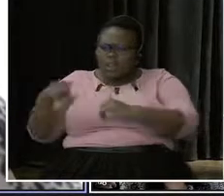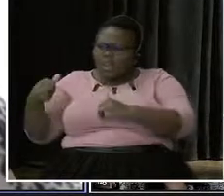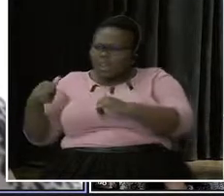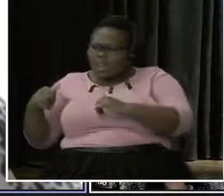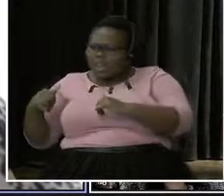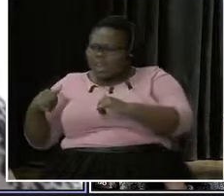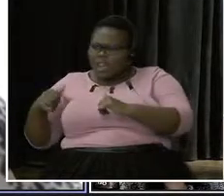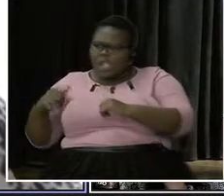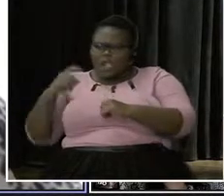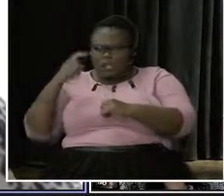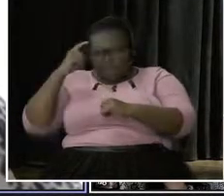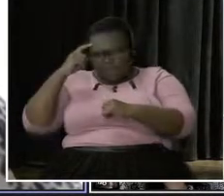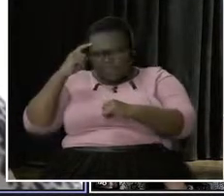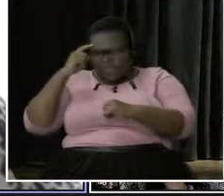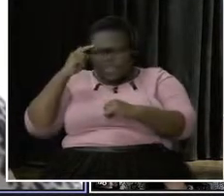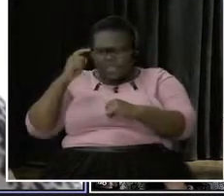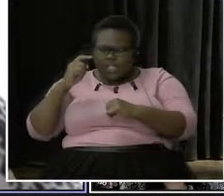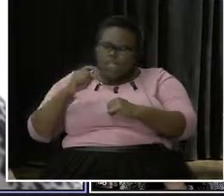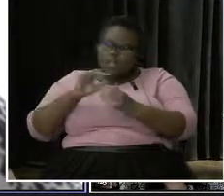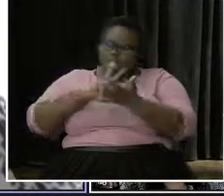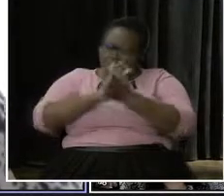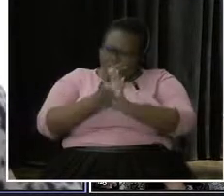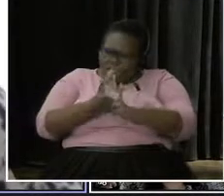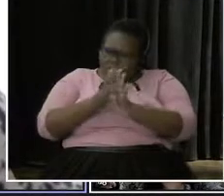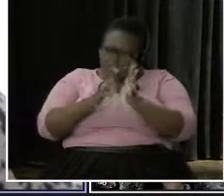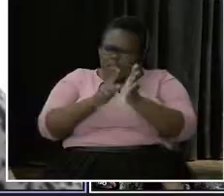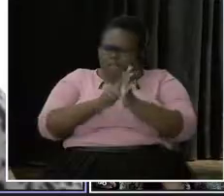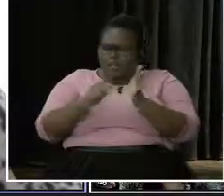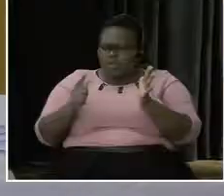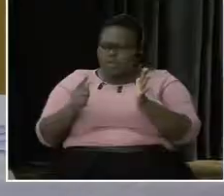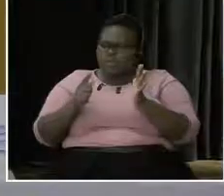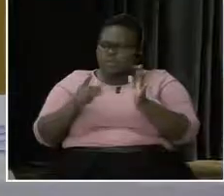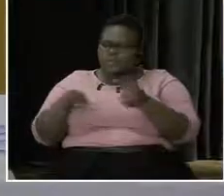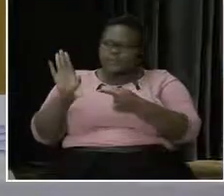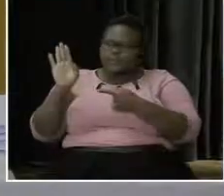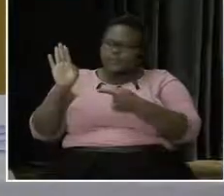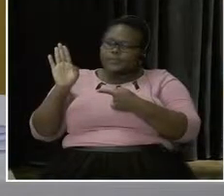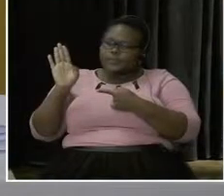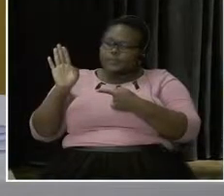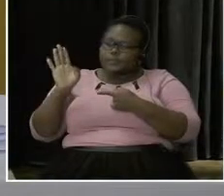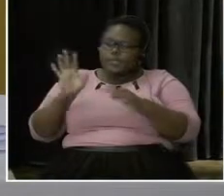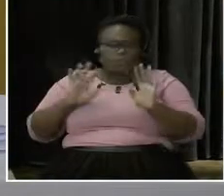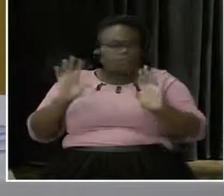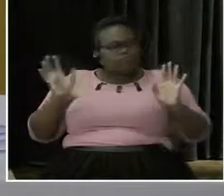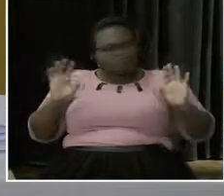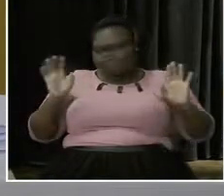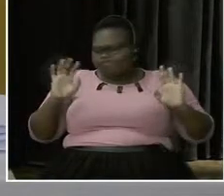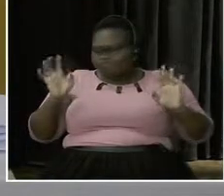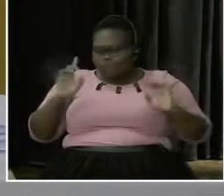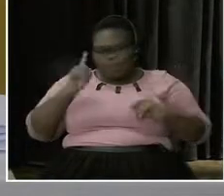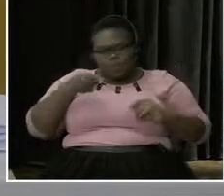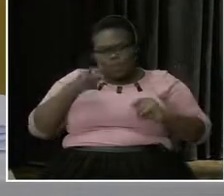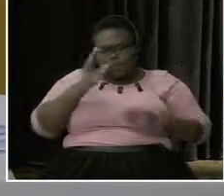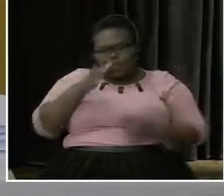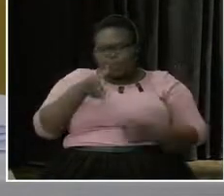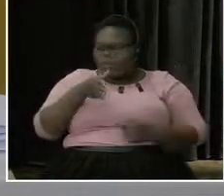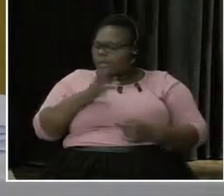rules of order, and I would like you to... Madam Chair, Madam Speaker, that is not a point of order.